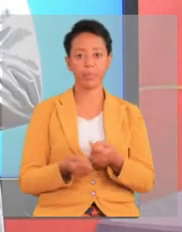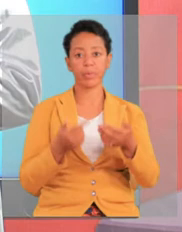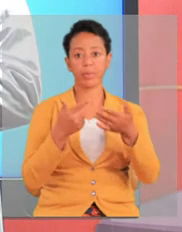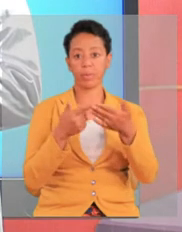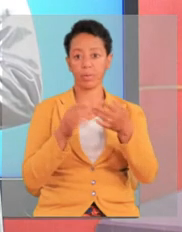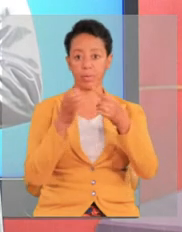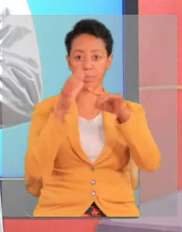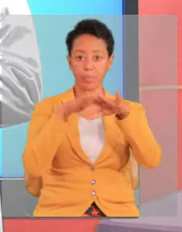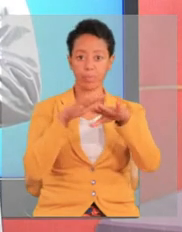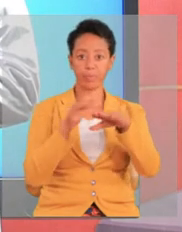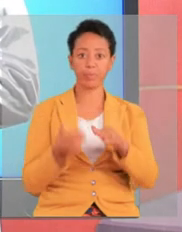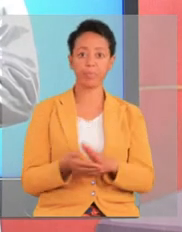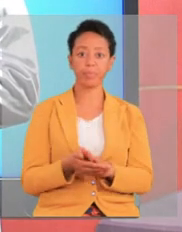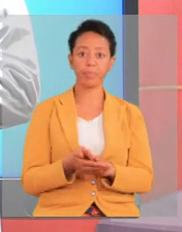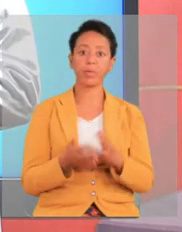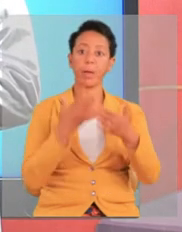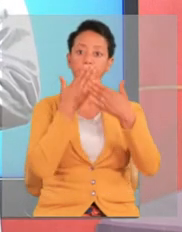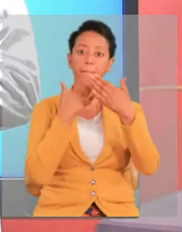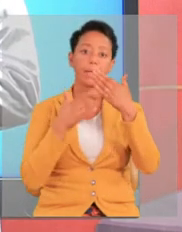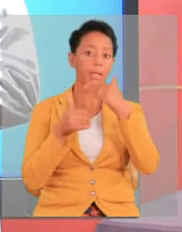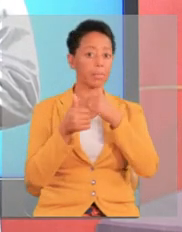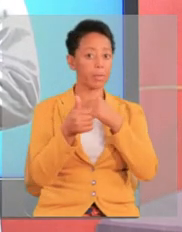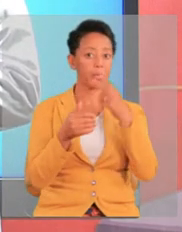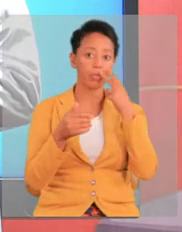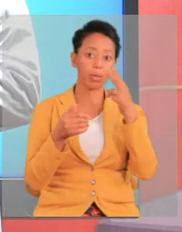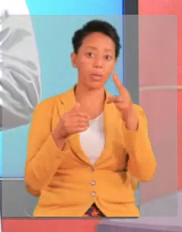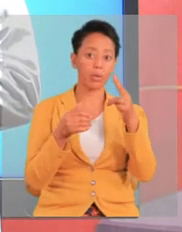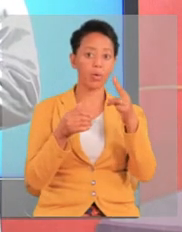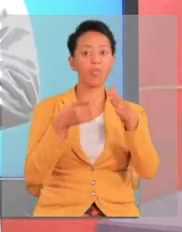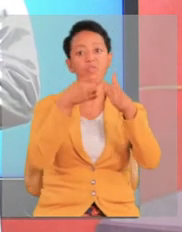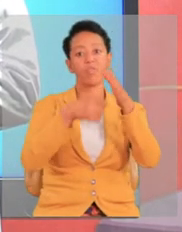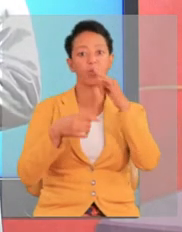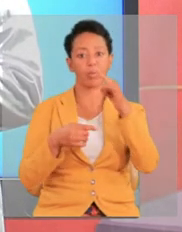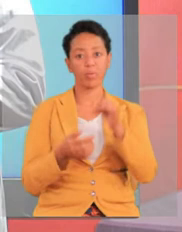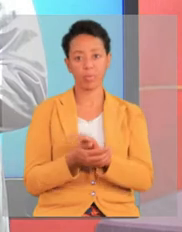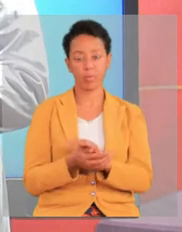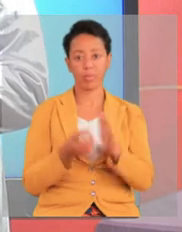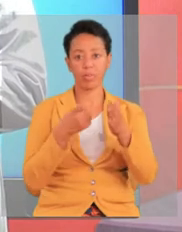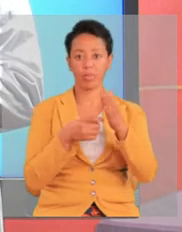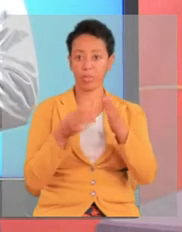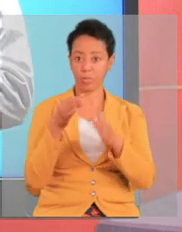in such a case, bleeding by itself shows the effect of what?